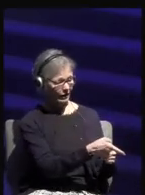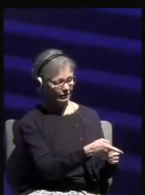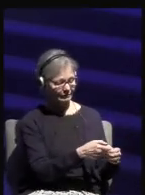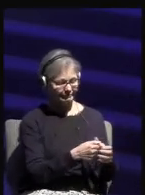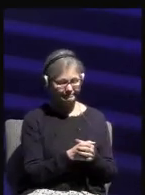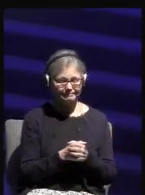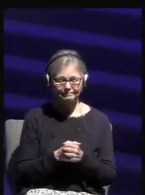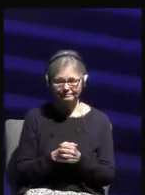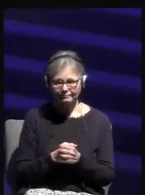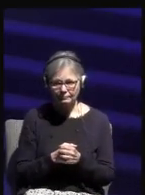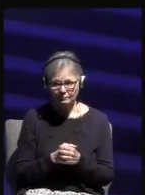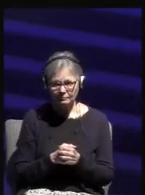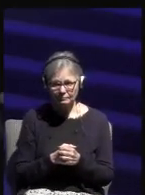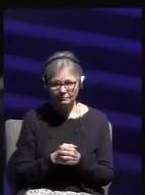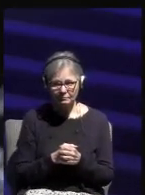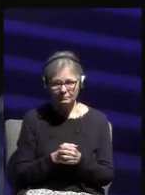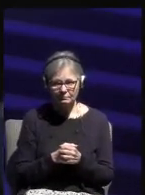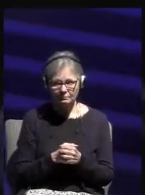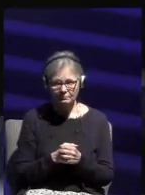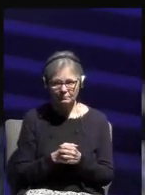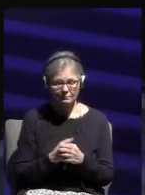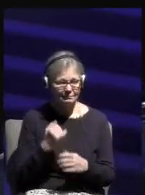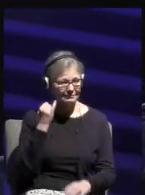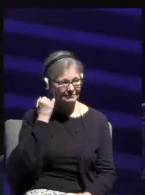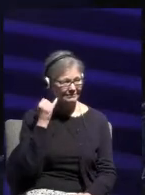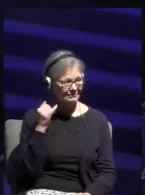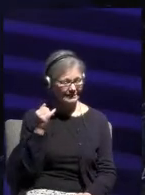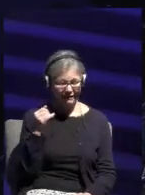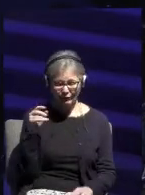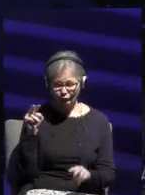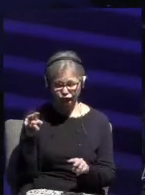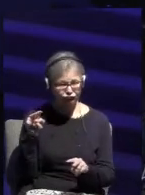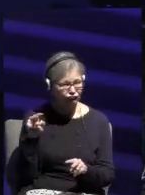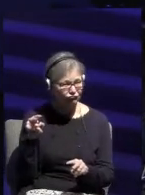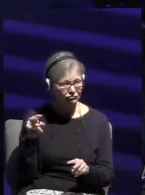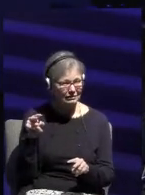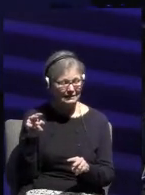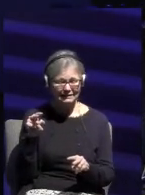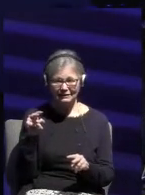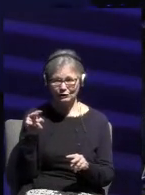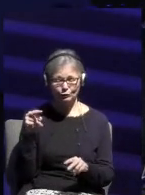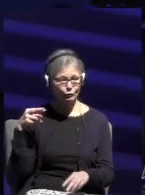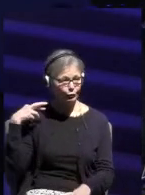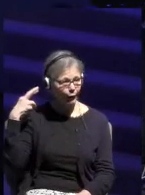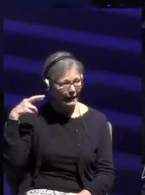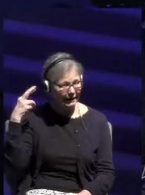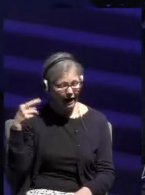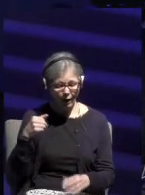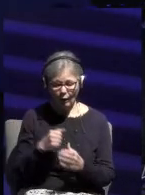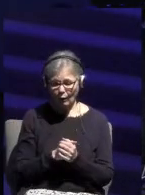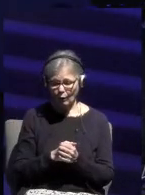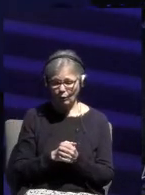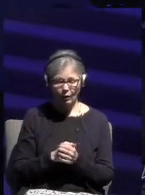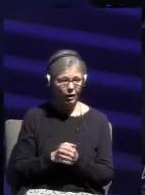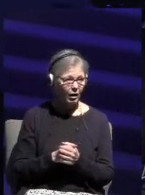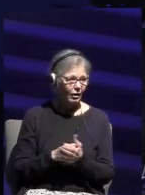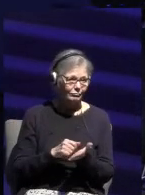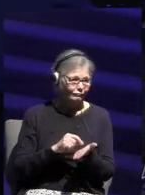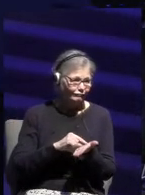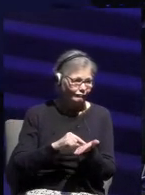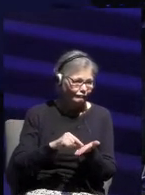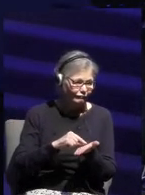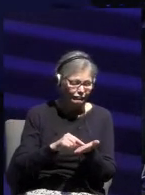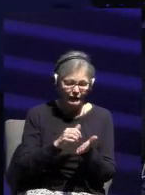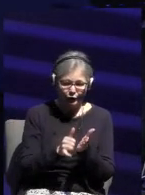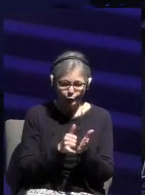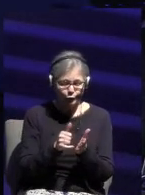And we are, it doesn't matter if you listen to the radio, if you're reading your news blogs, if you're in conversation, there doesn't